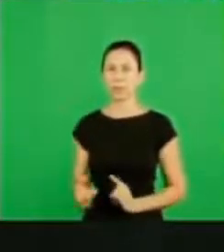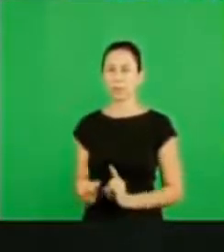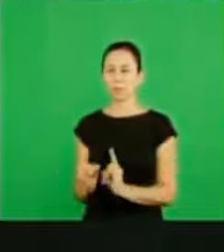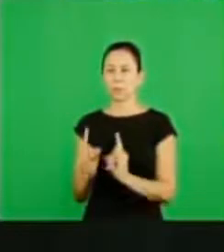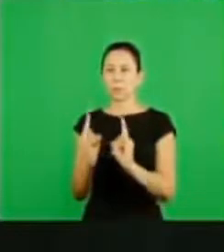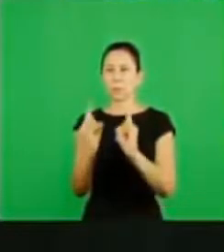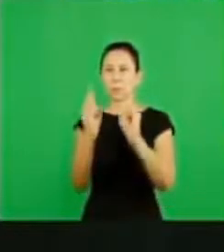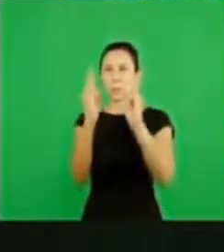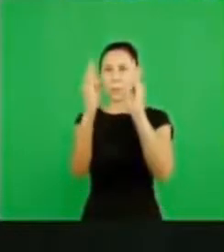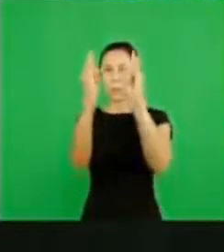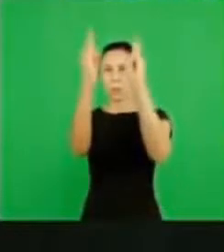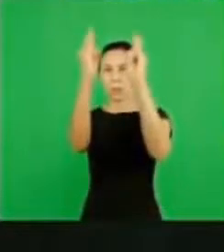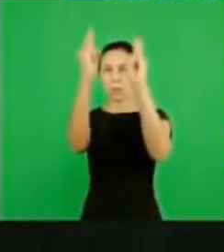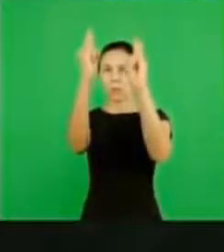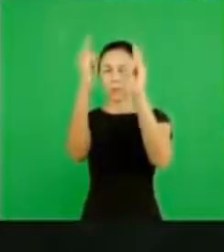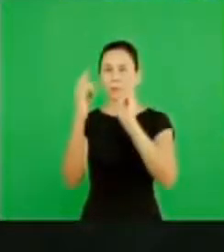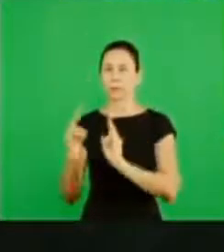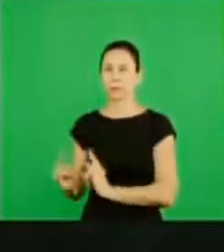the high towers.